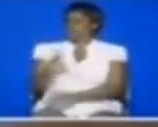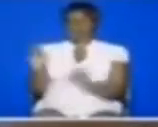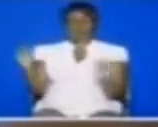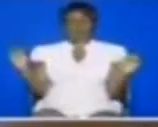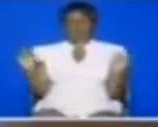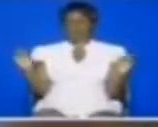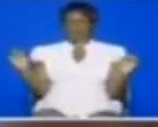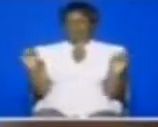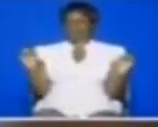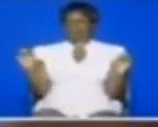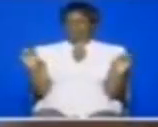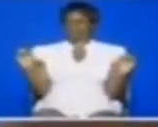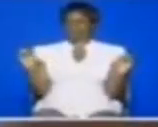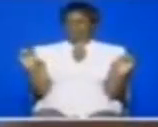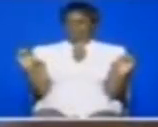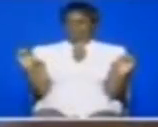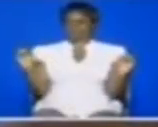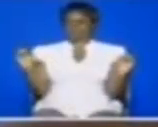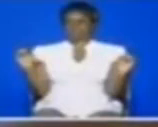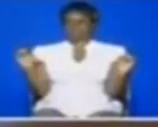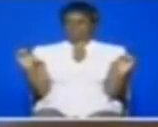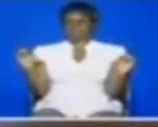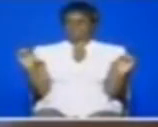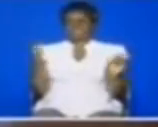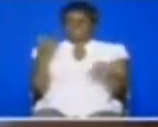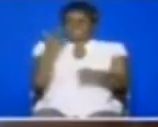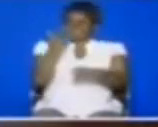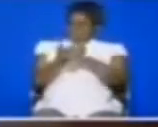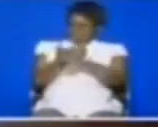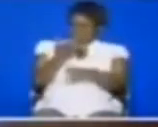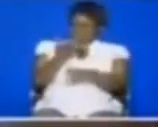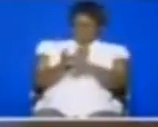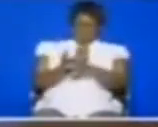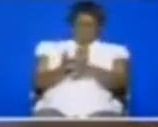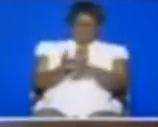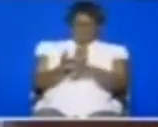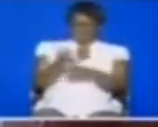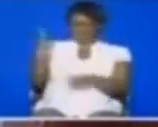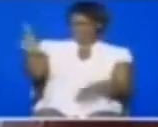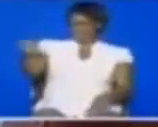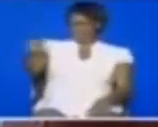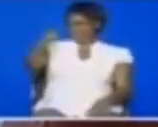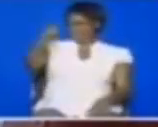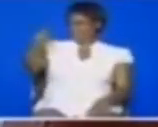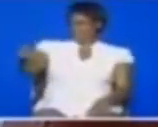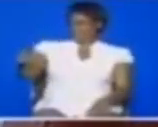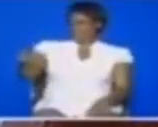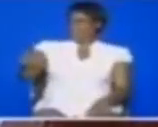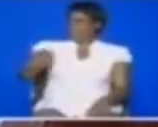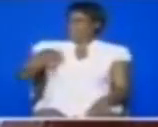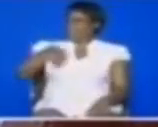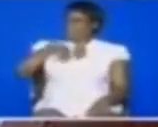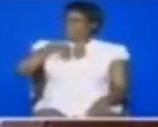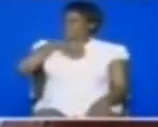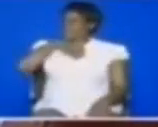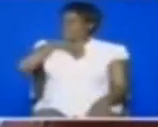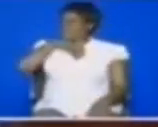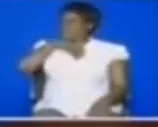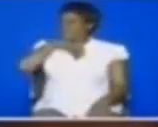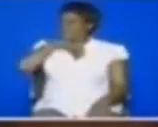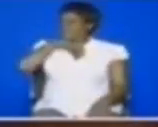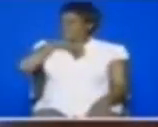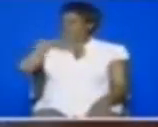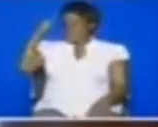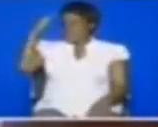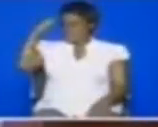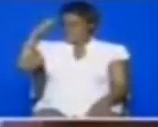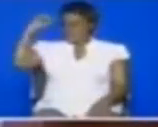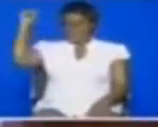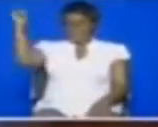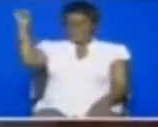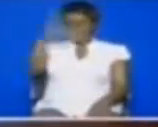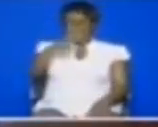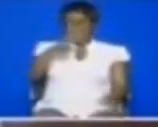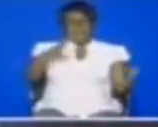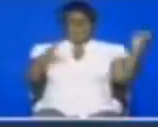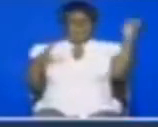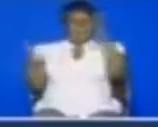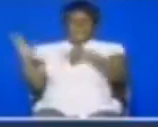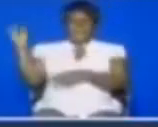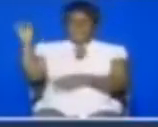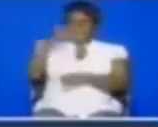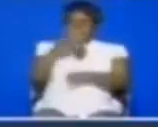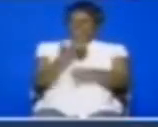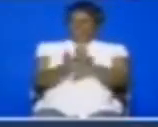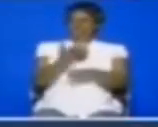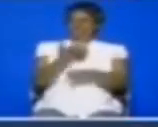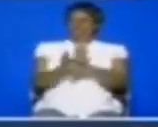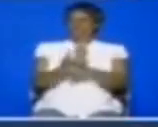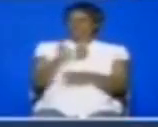right. Violence of stones, I mean, for me that was wrong. Right. We saw Raila being, you know, all over his head, all over, my car got stoned